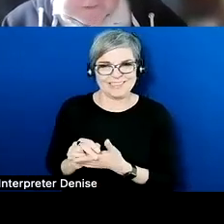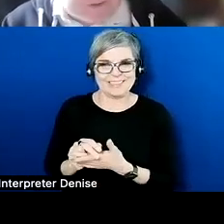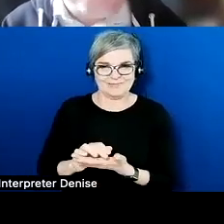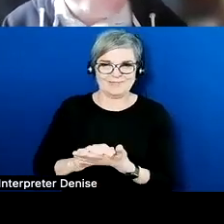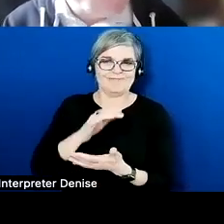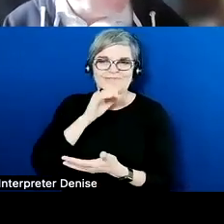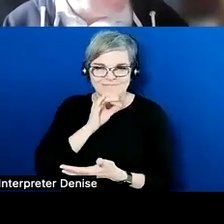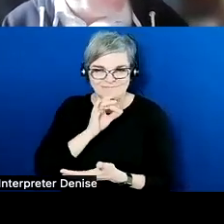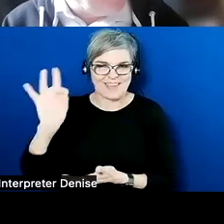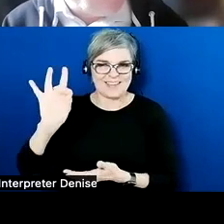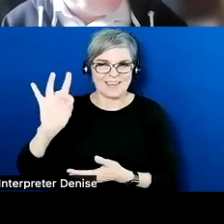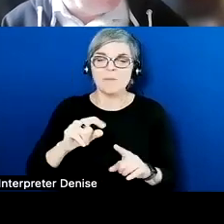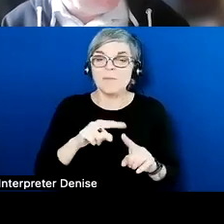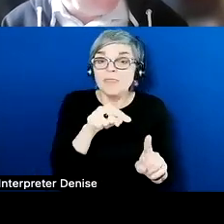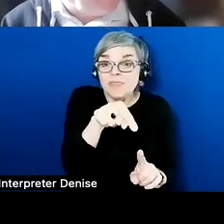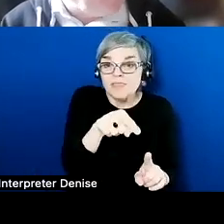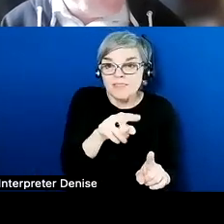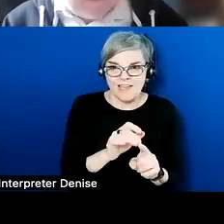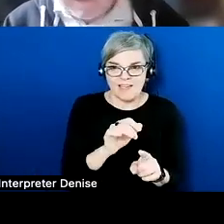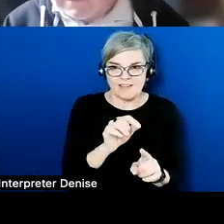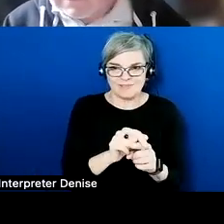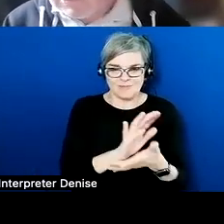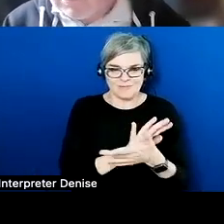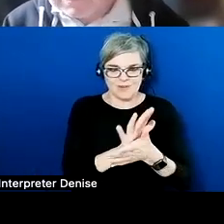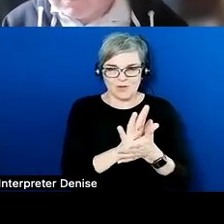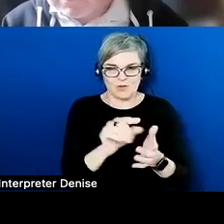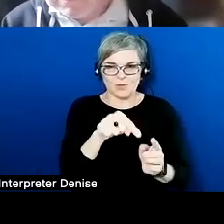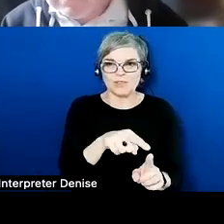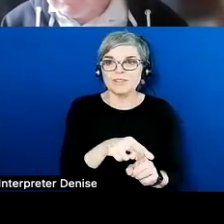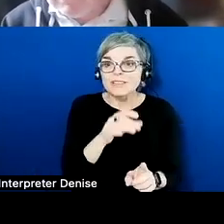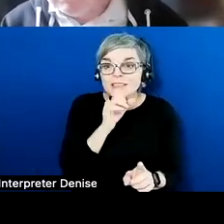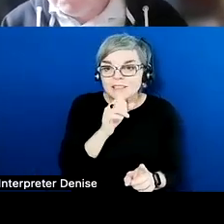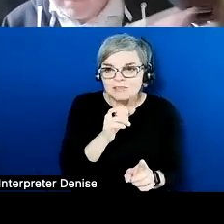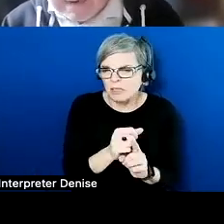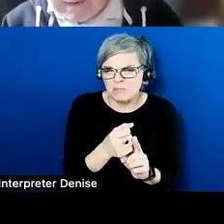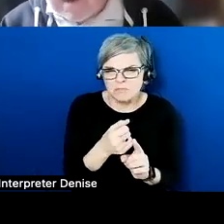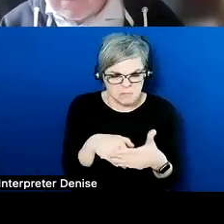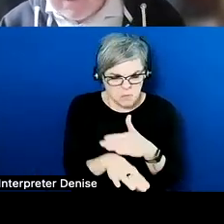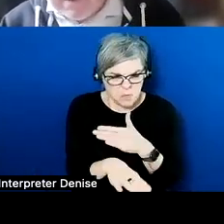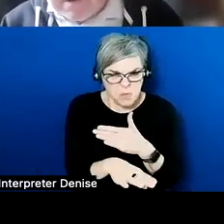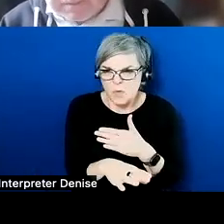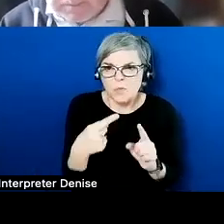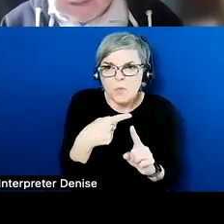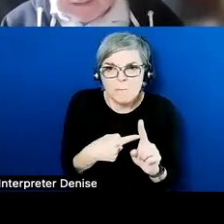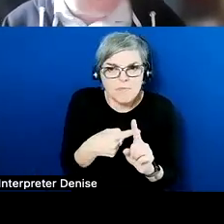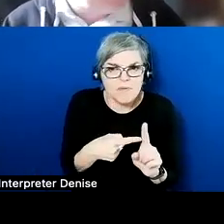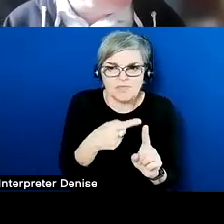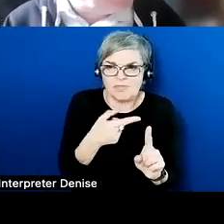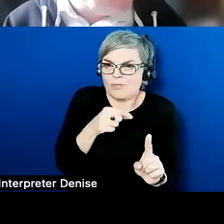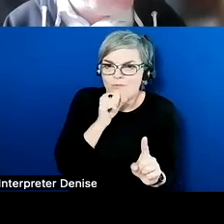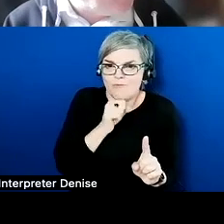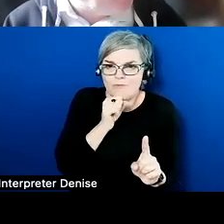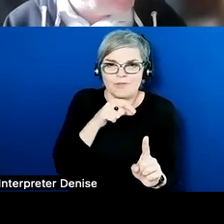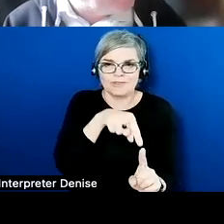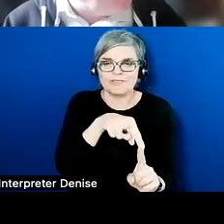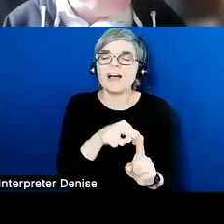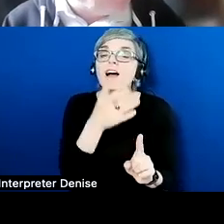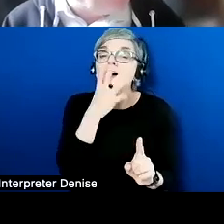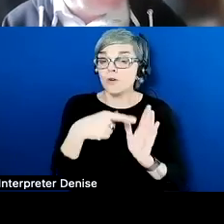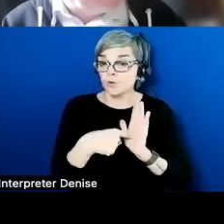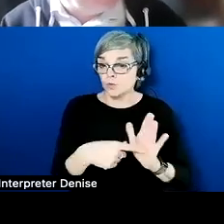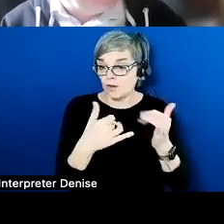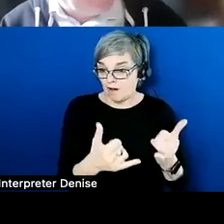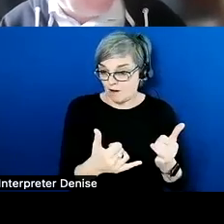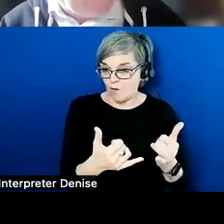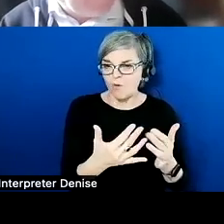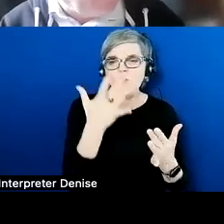month or so old. And I showed this because he will come back in this presentation later on, but